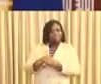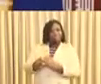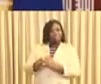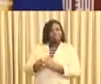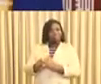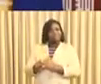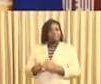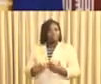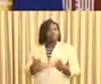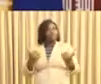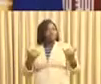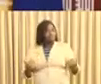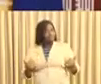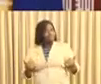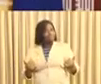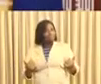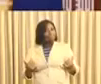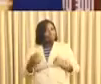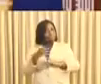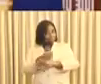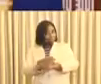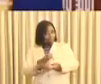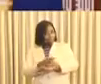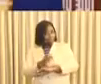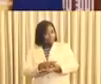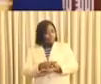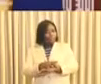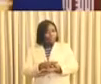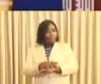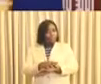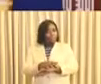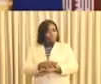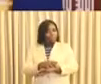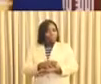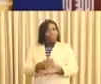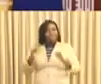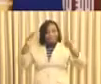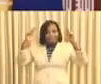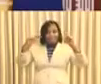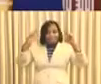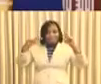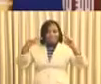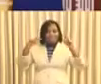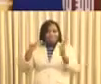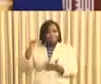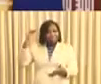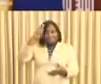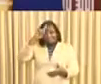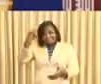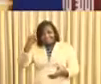counsel of the wise, devout Muslim scholar, the chief imam, Sheikh Dr. Usman Nuhu